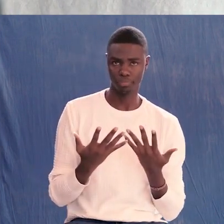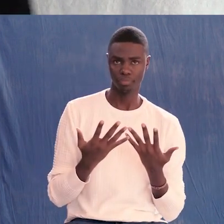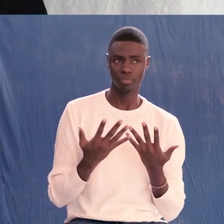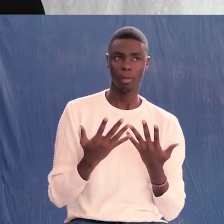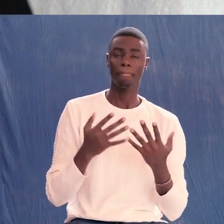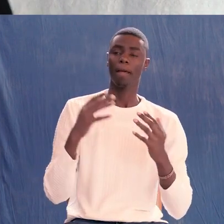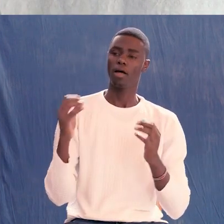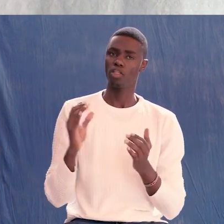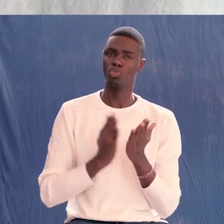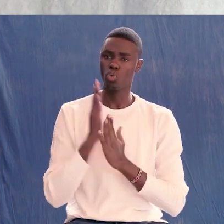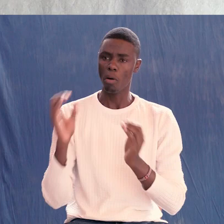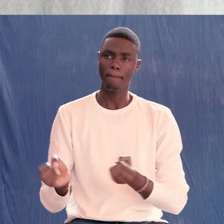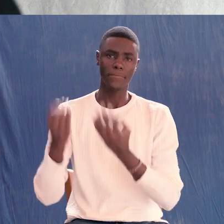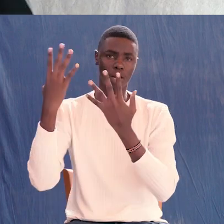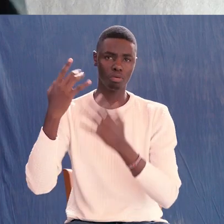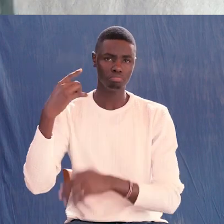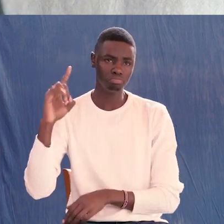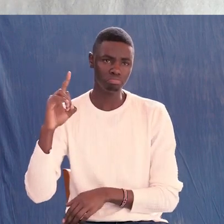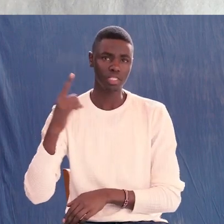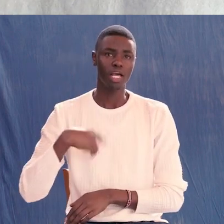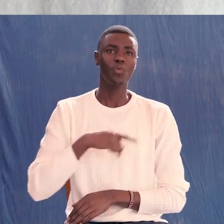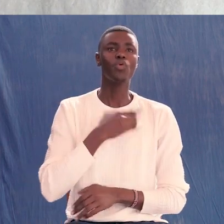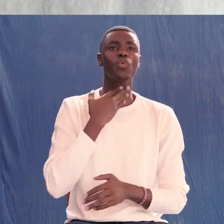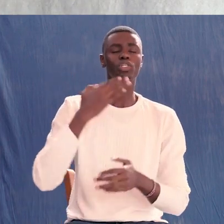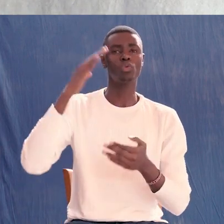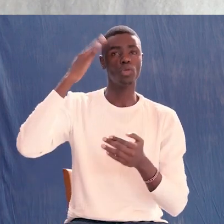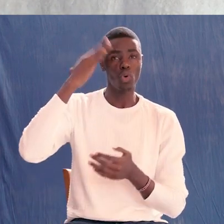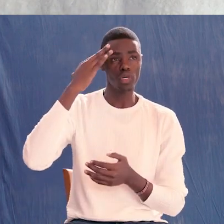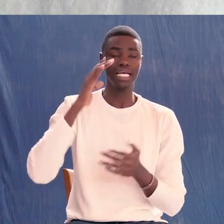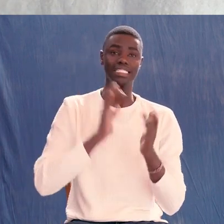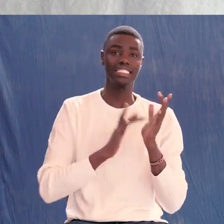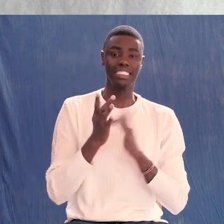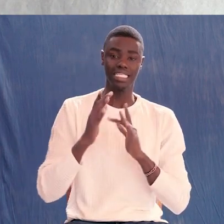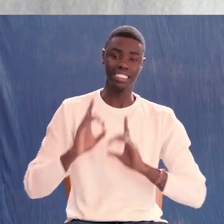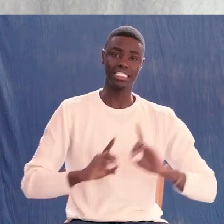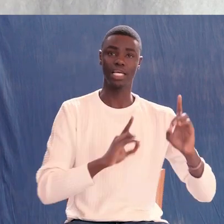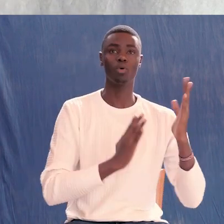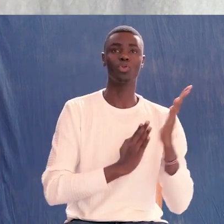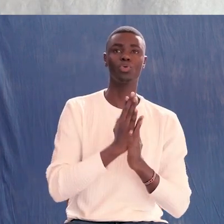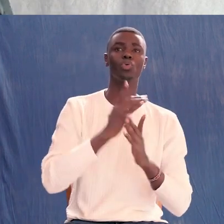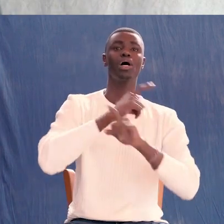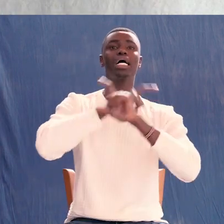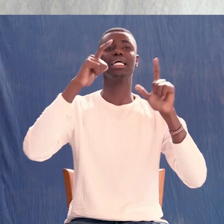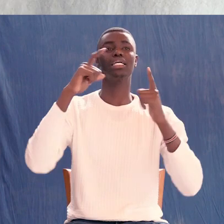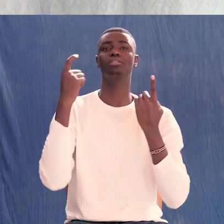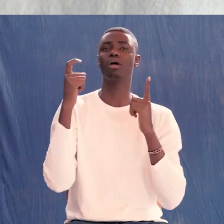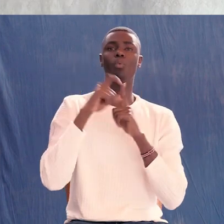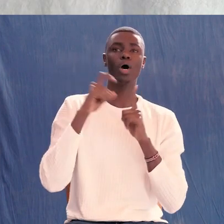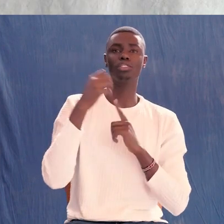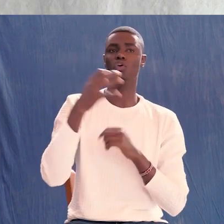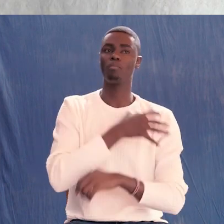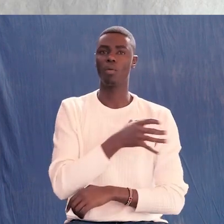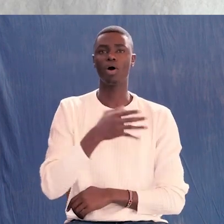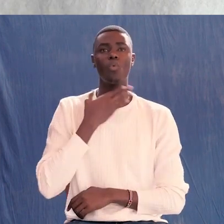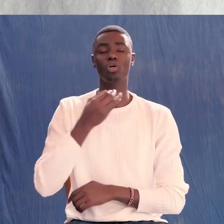the miracles, right? We want to be known as Jesus' disciples by the great works of power. We